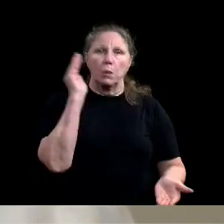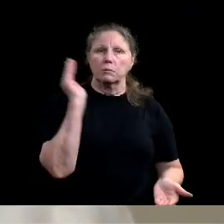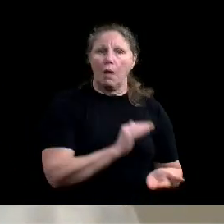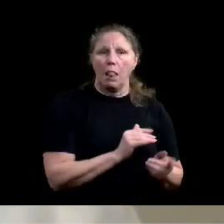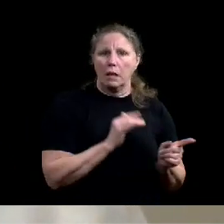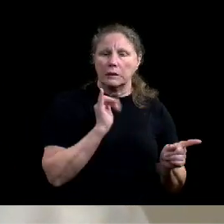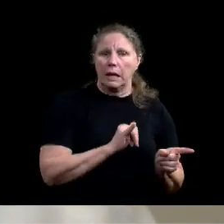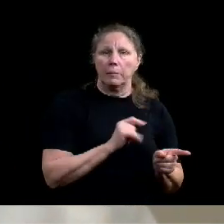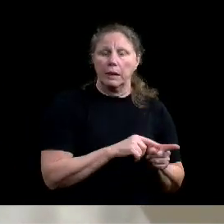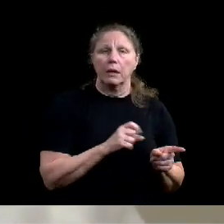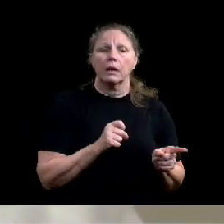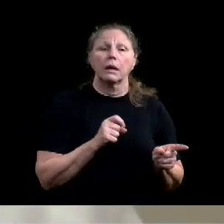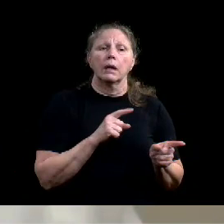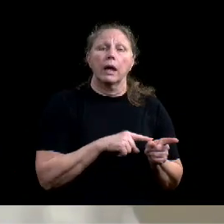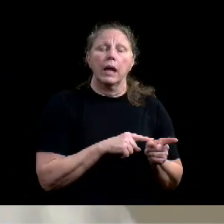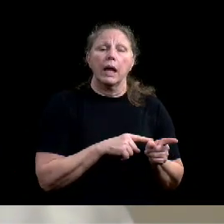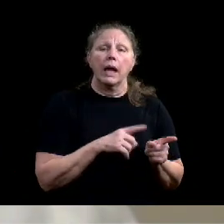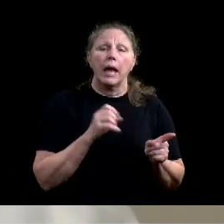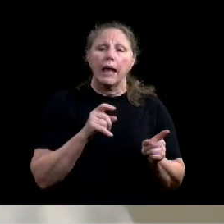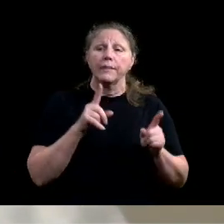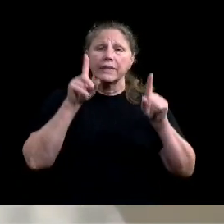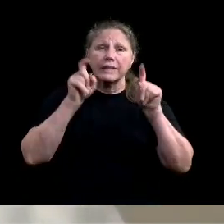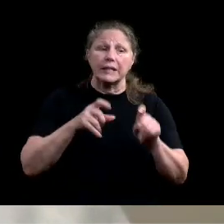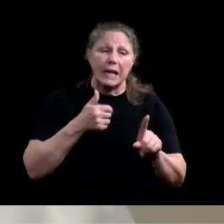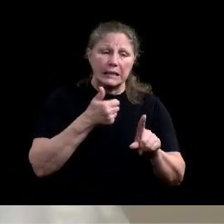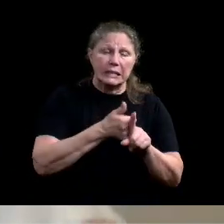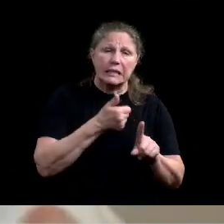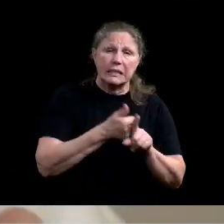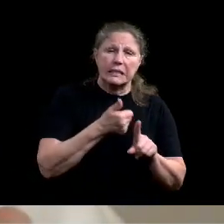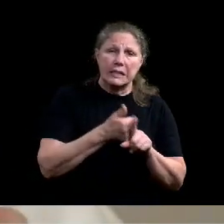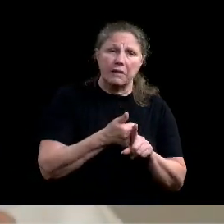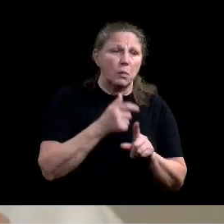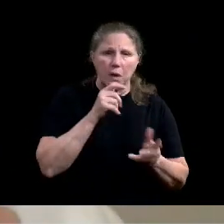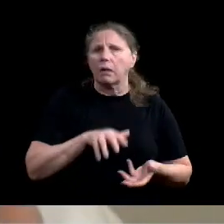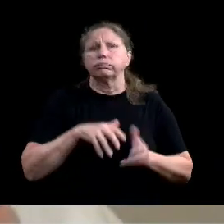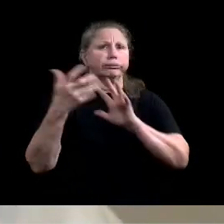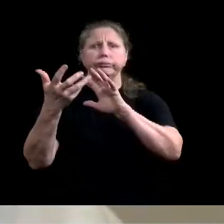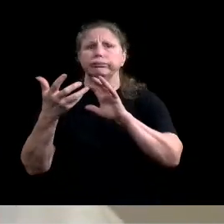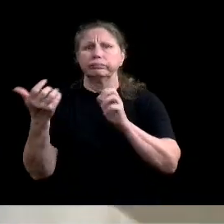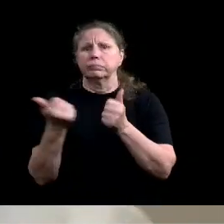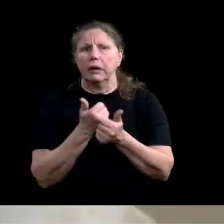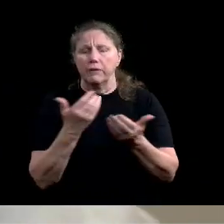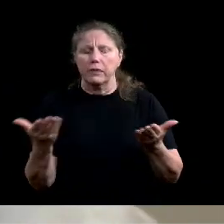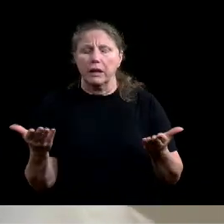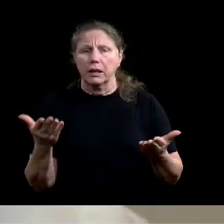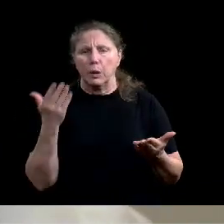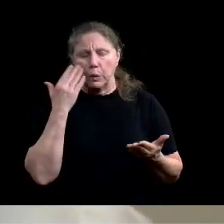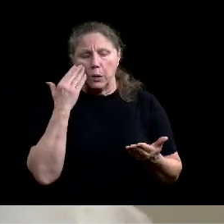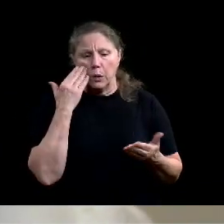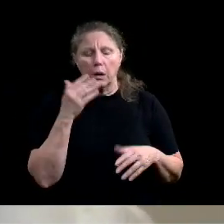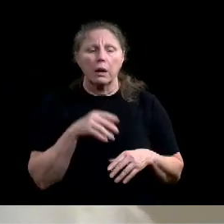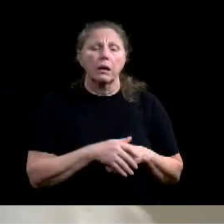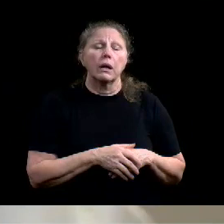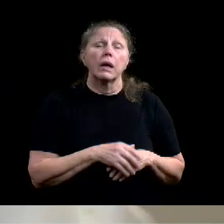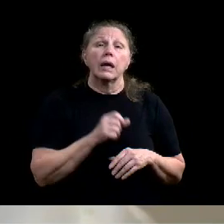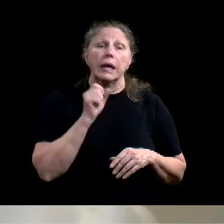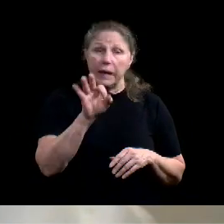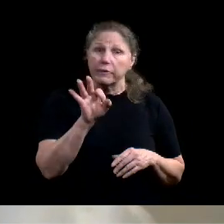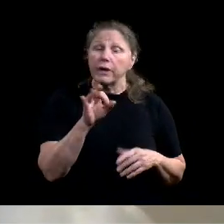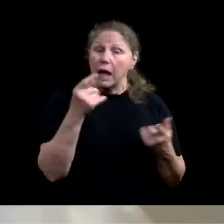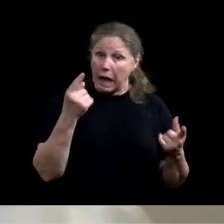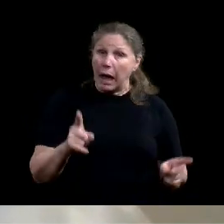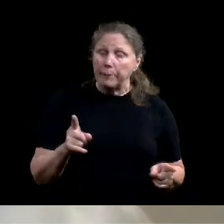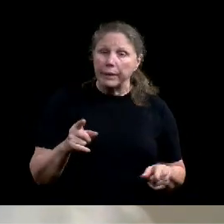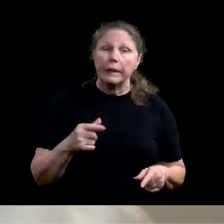be such a major problem. If we were facing much higher numbers, it would